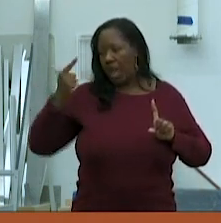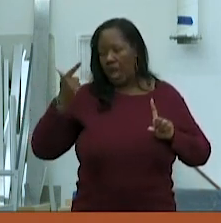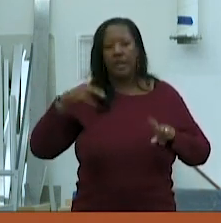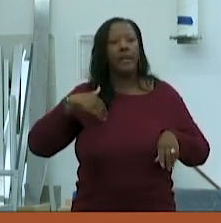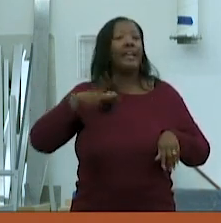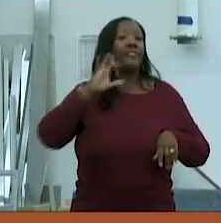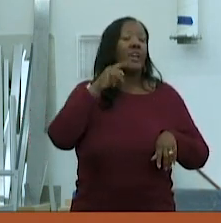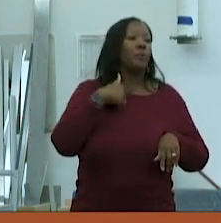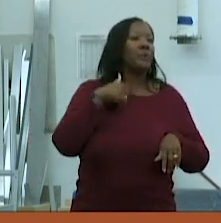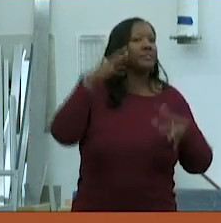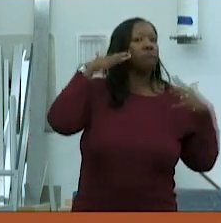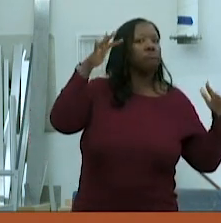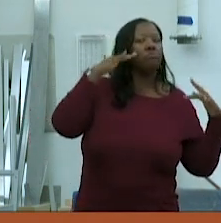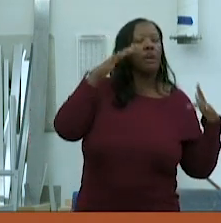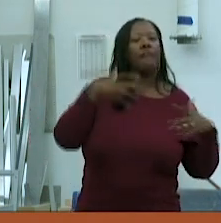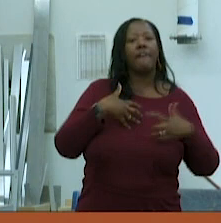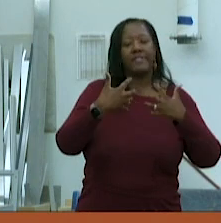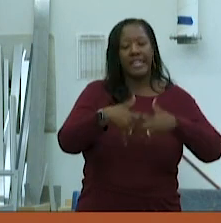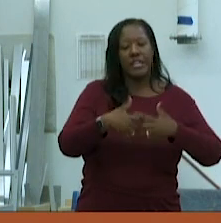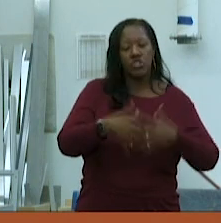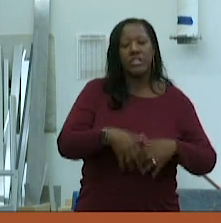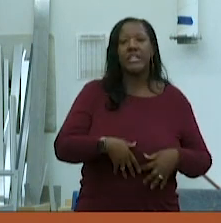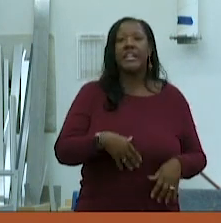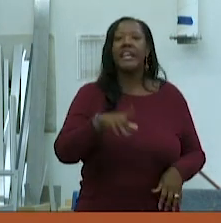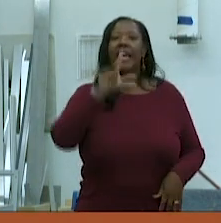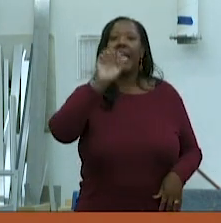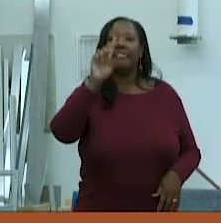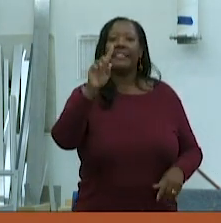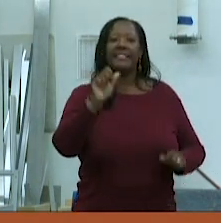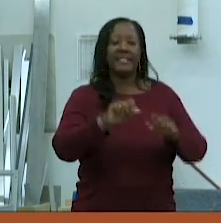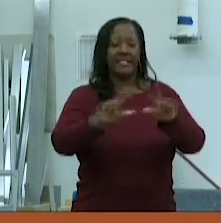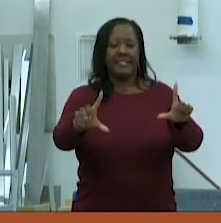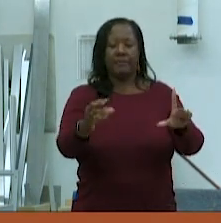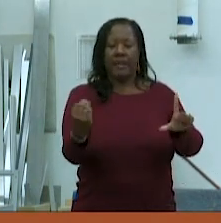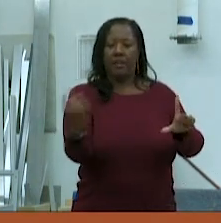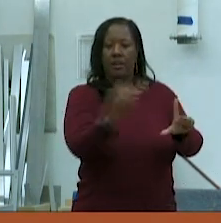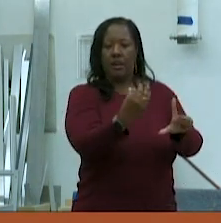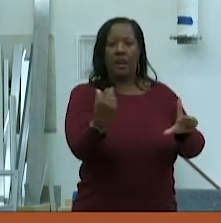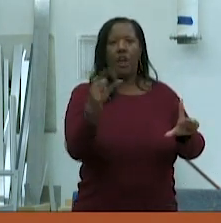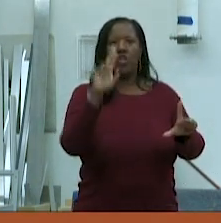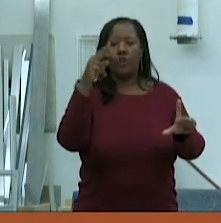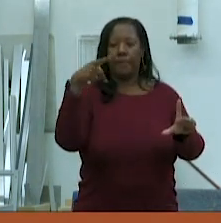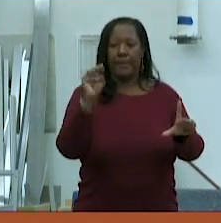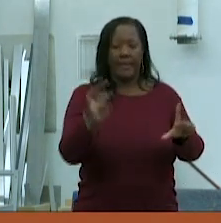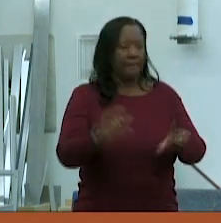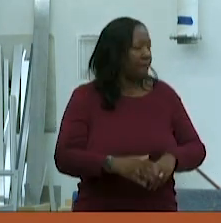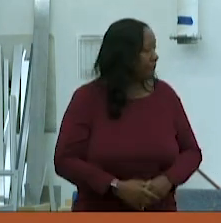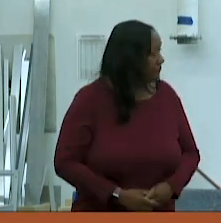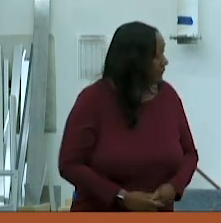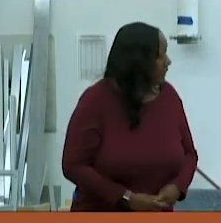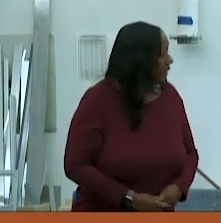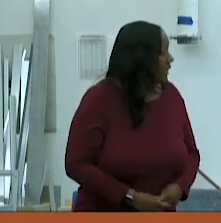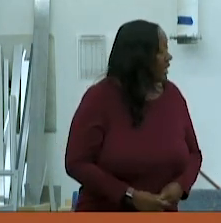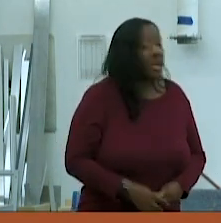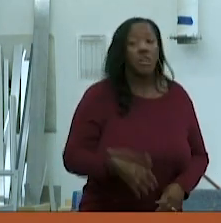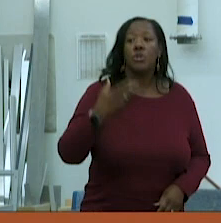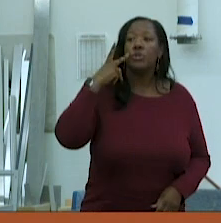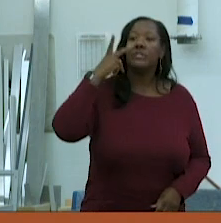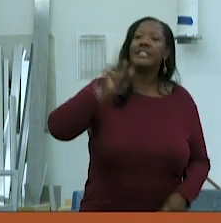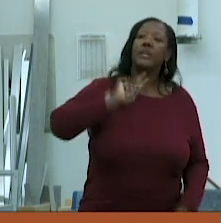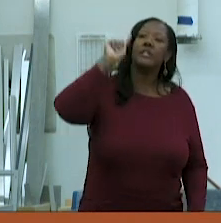screen displaying the engine's RPMs. And all these elements were controlled by an Arduino microcontroller, and a lot on the table back